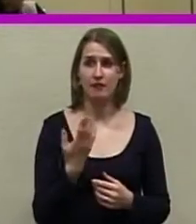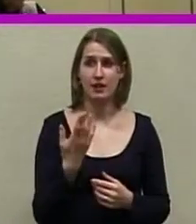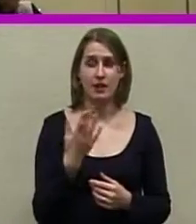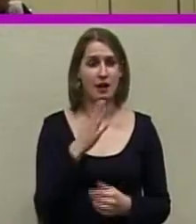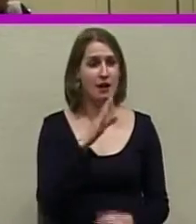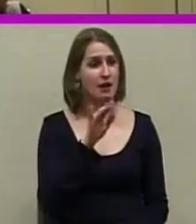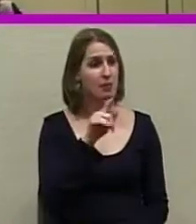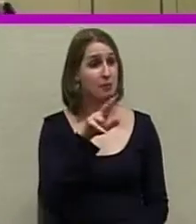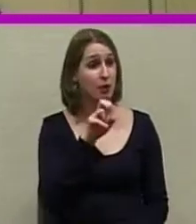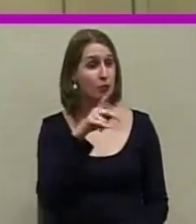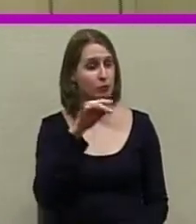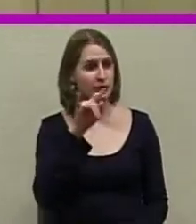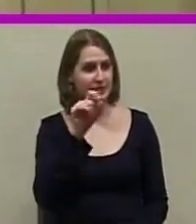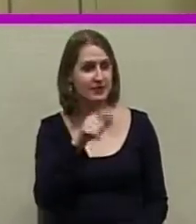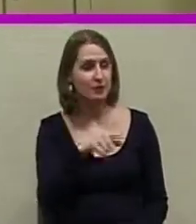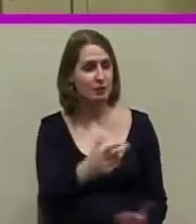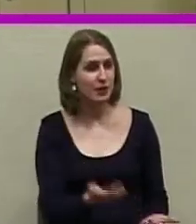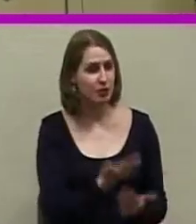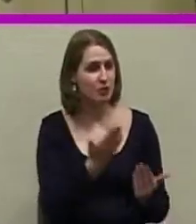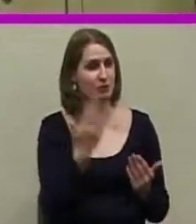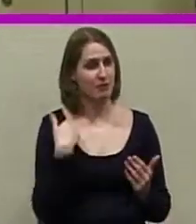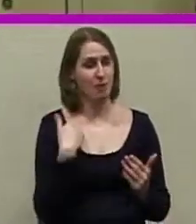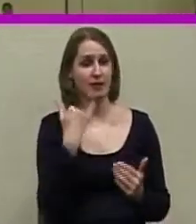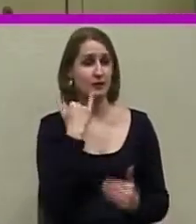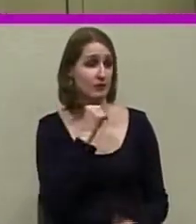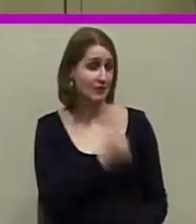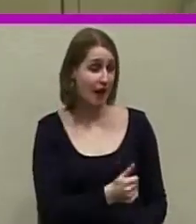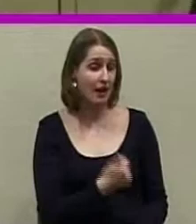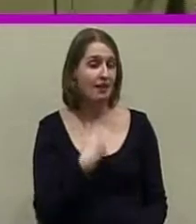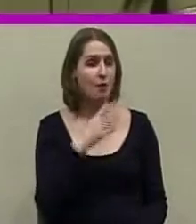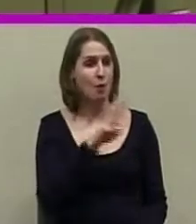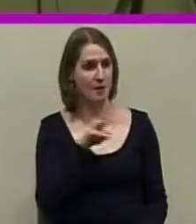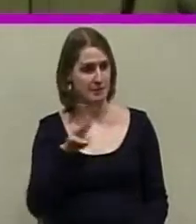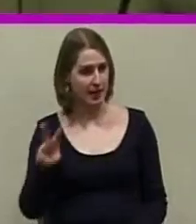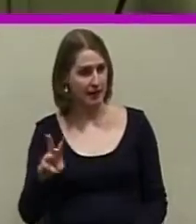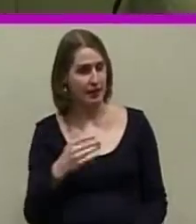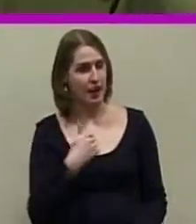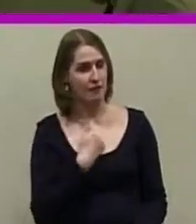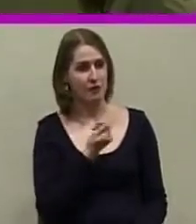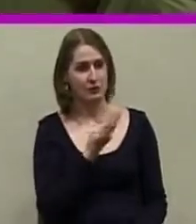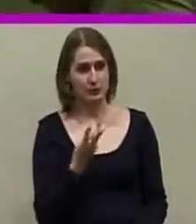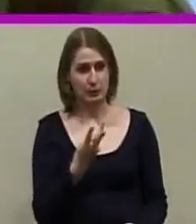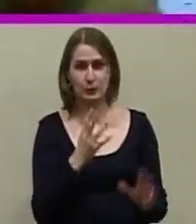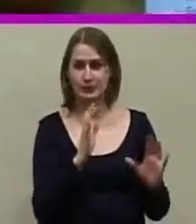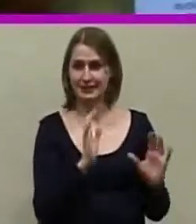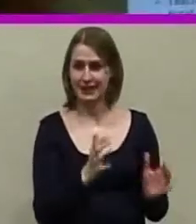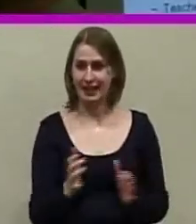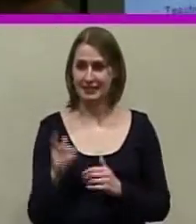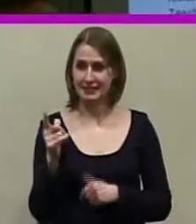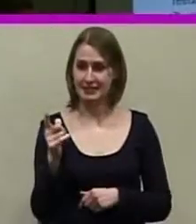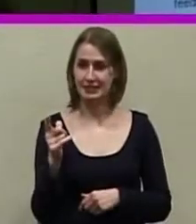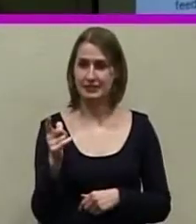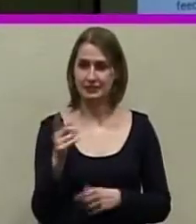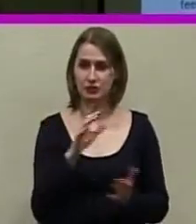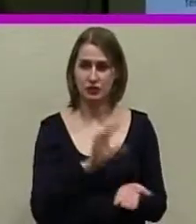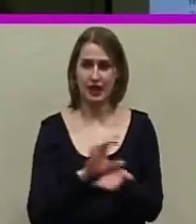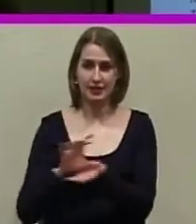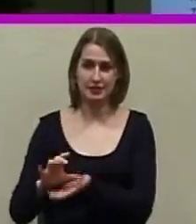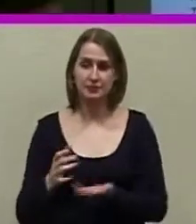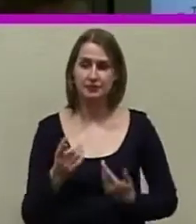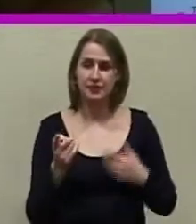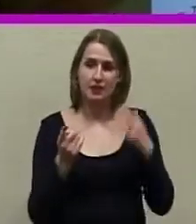here before. If you haven't, there's a website here. I've got a couple of sets of these things here. Basically,